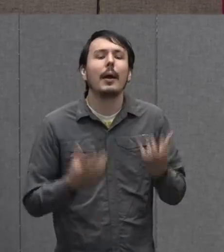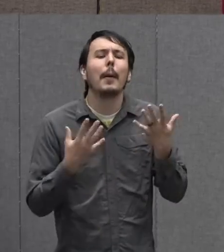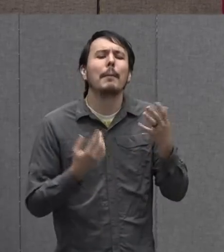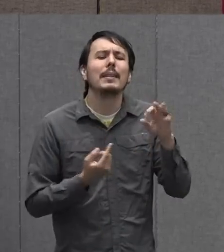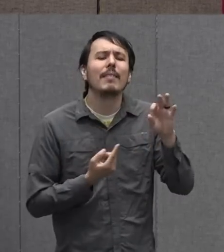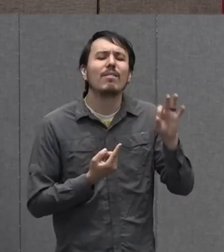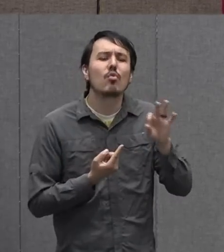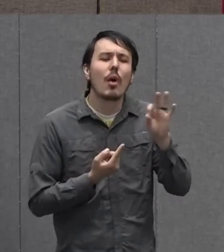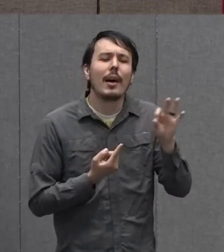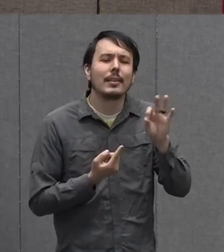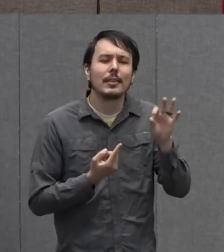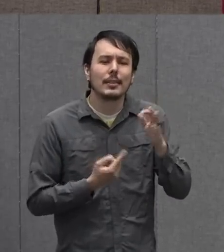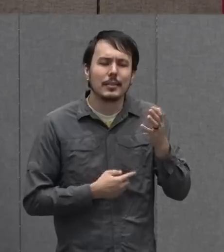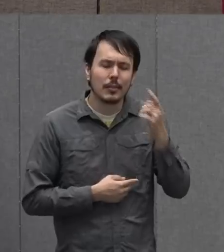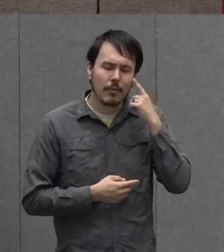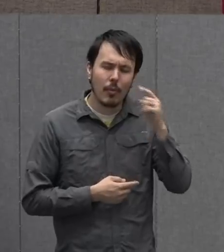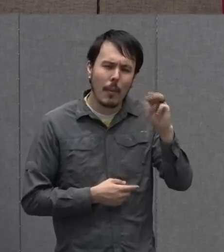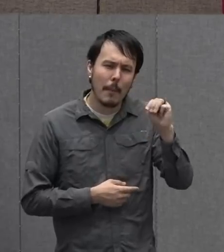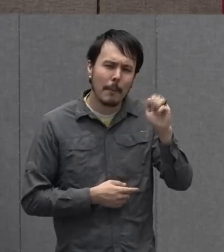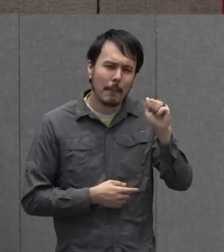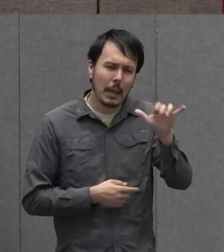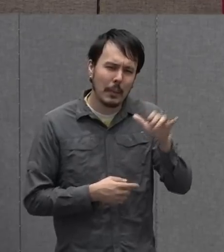are there in May?